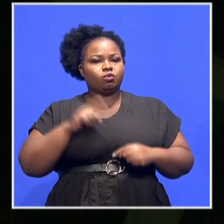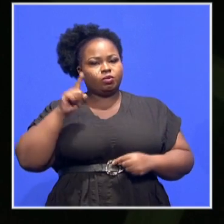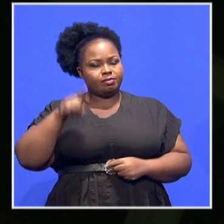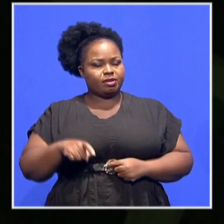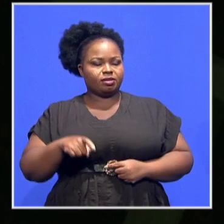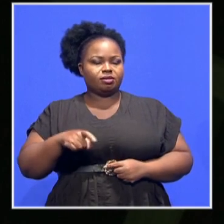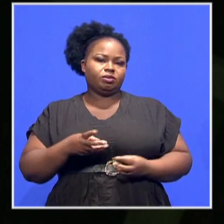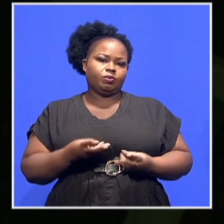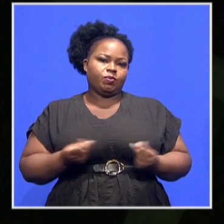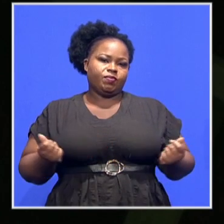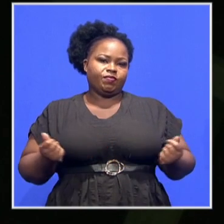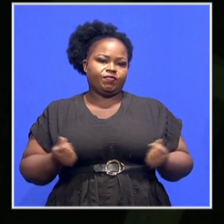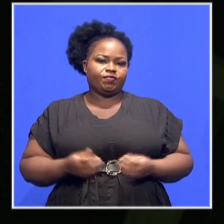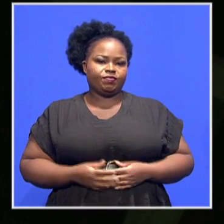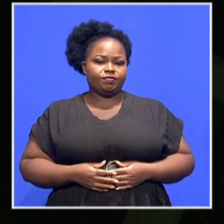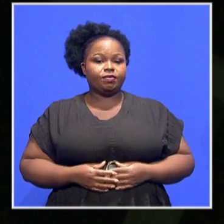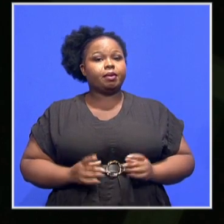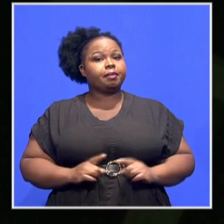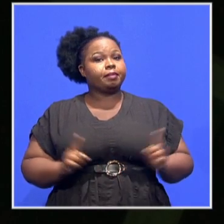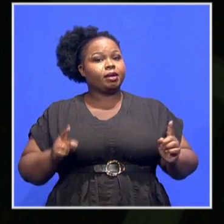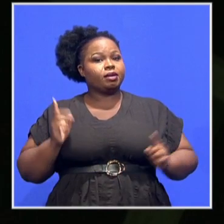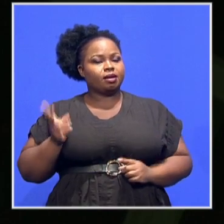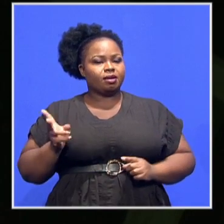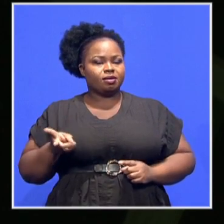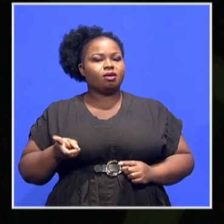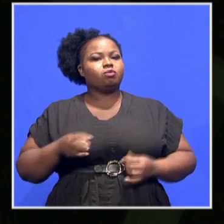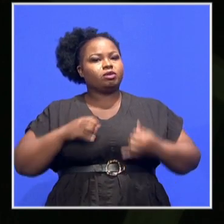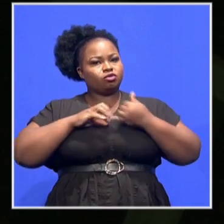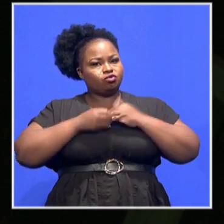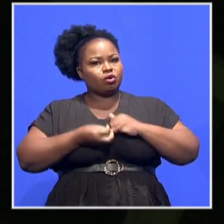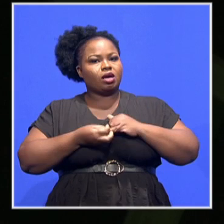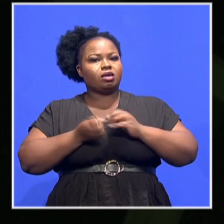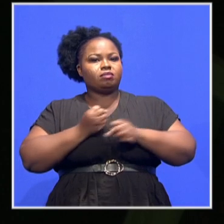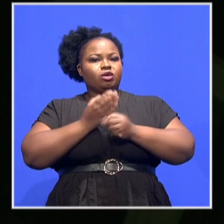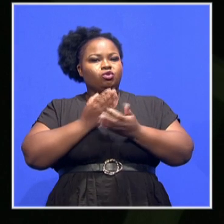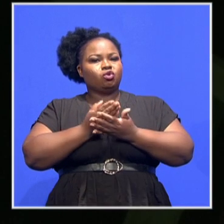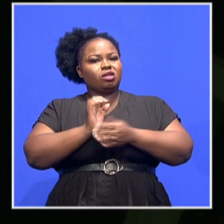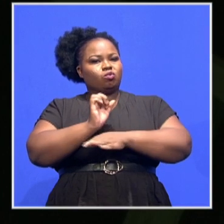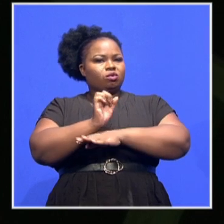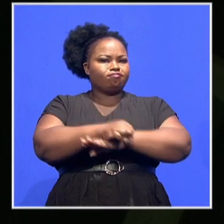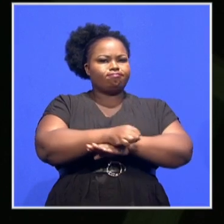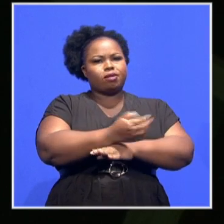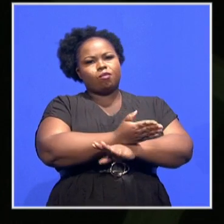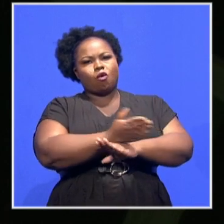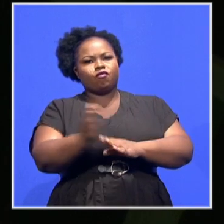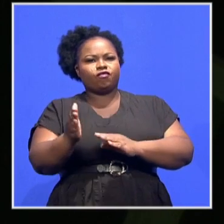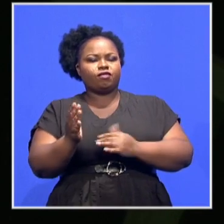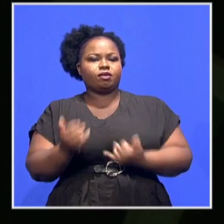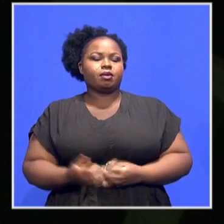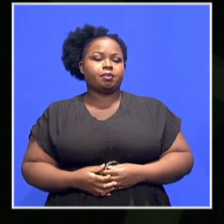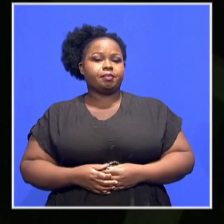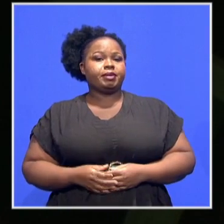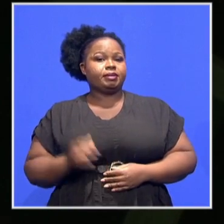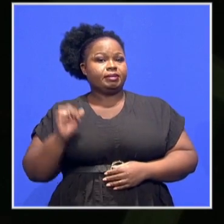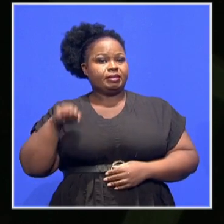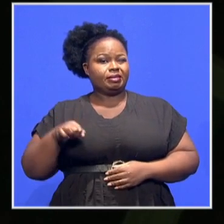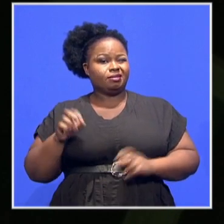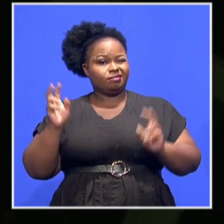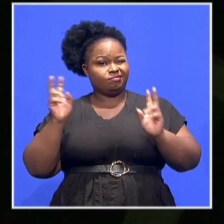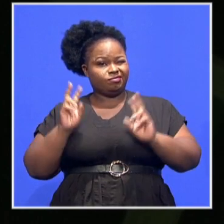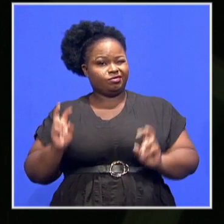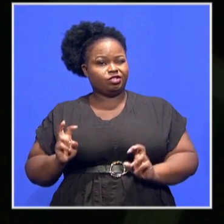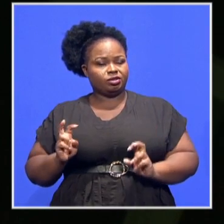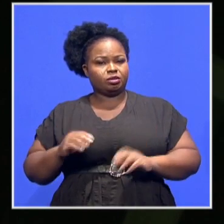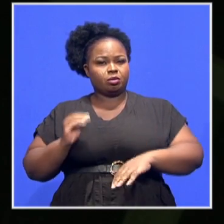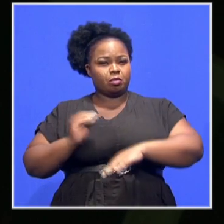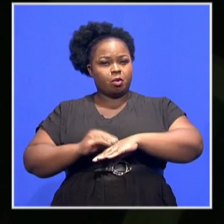confront, but also overcome. In addition to the energy crisis that we are going